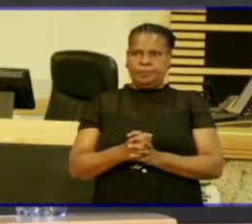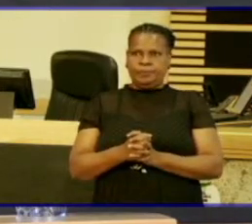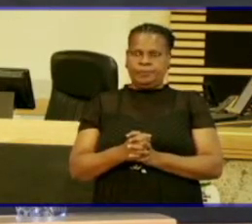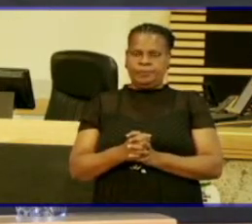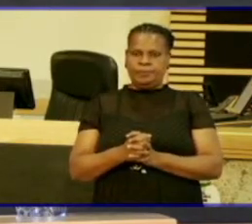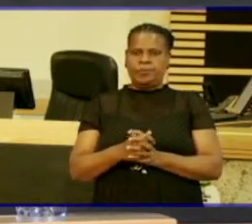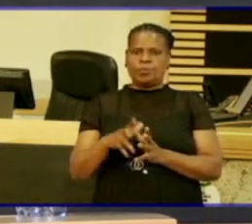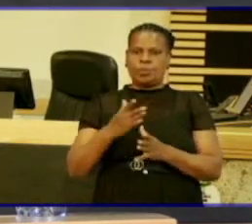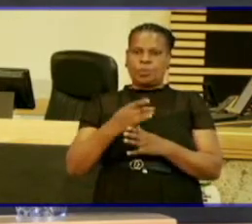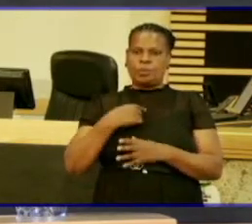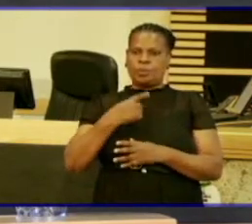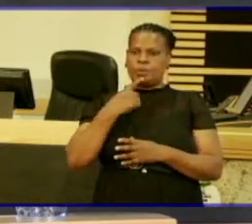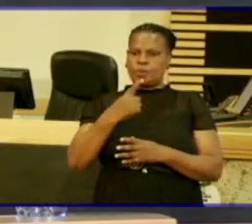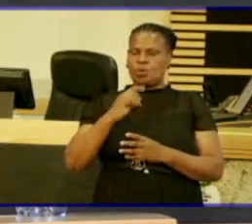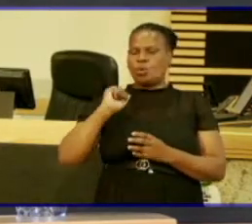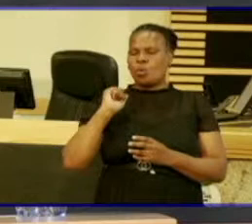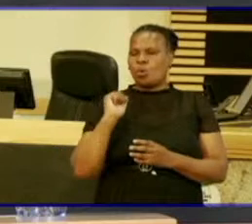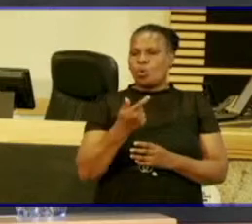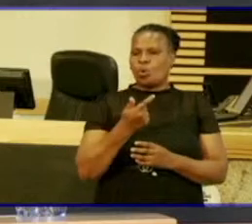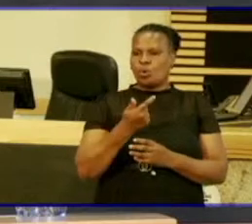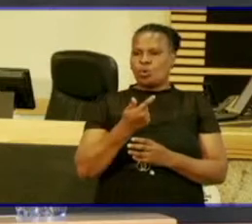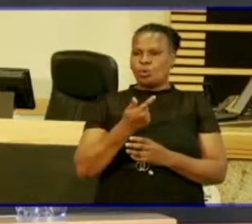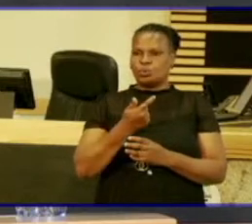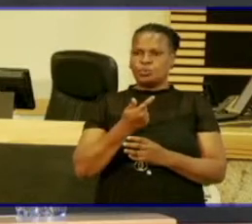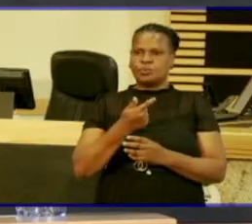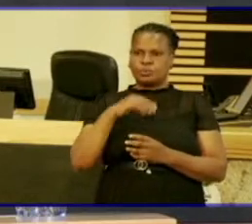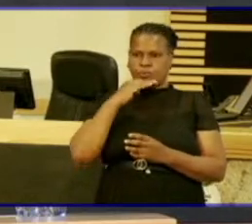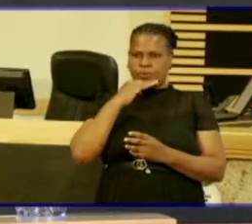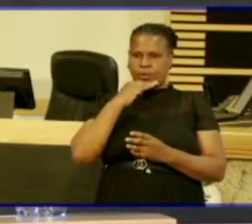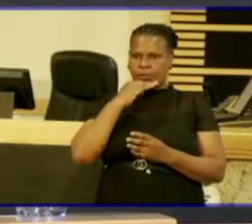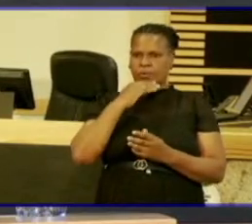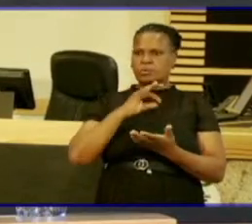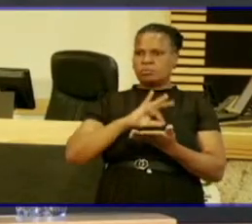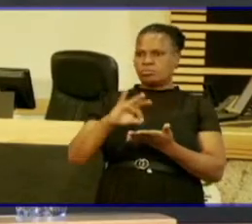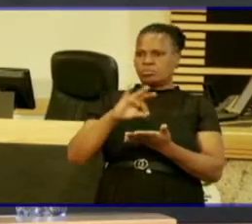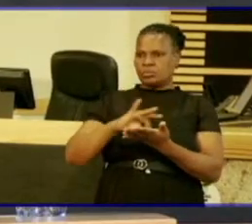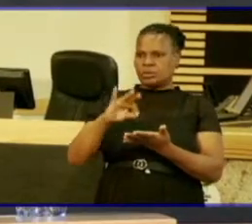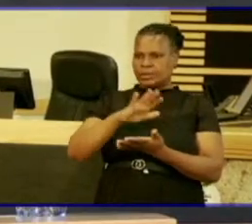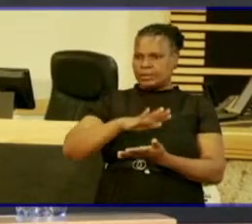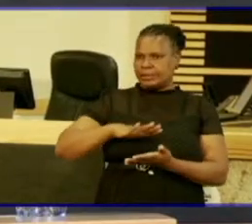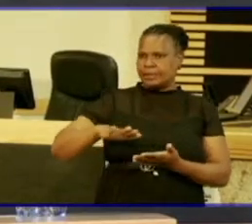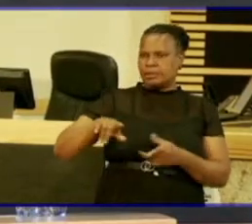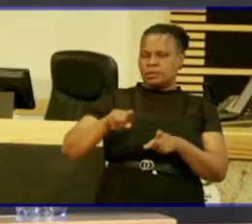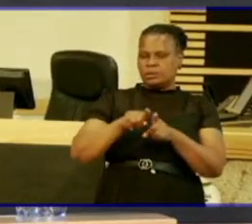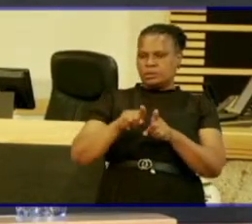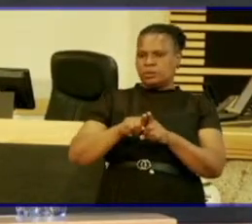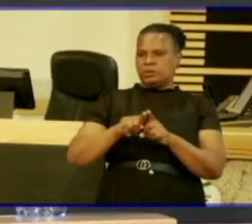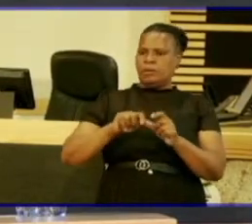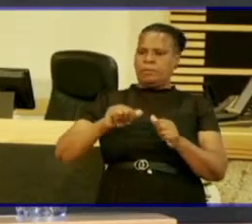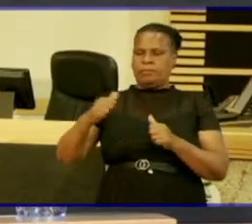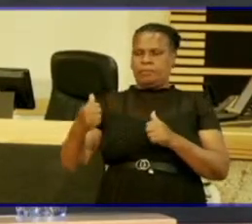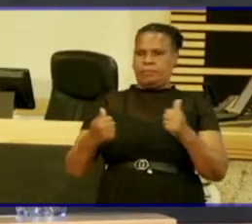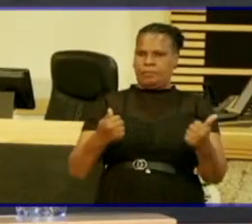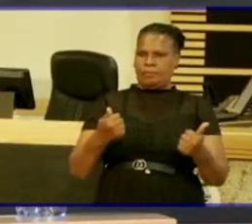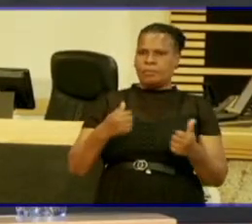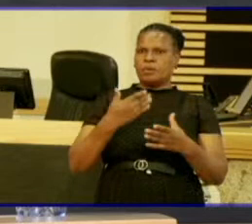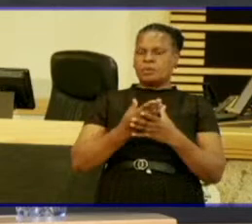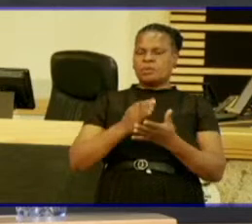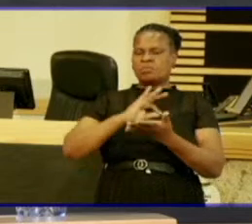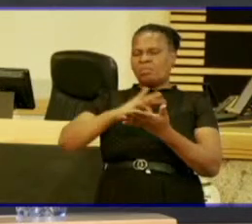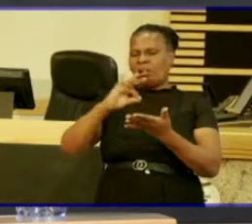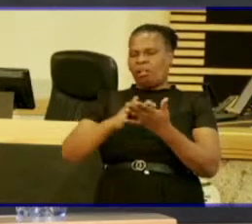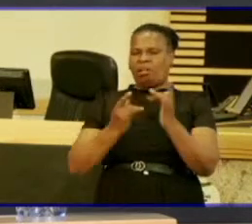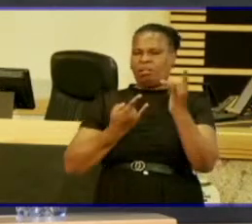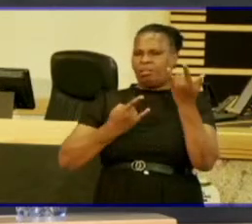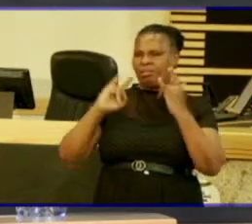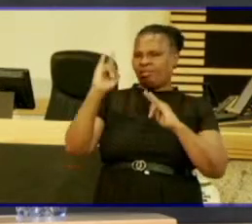calls upon all of us to step up measures to clean our towns and our neighborhoods. Keep our towns and